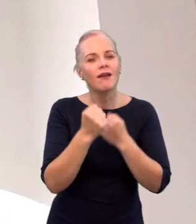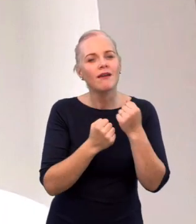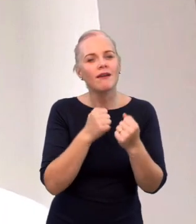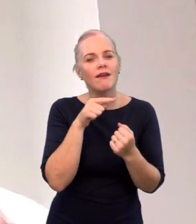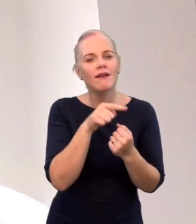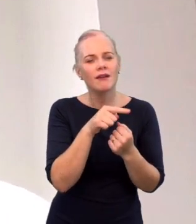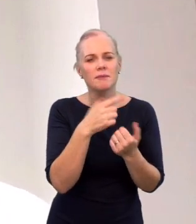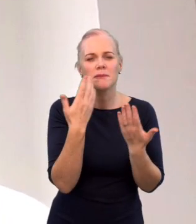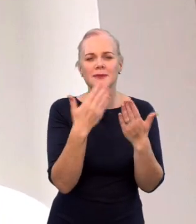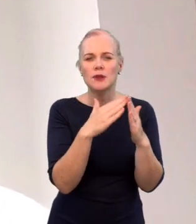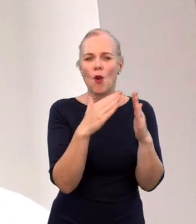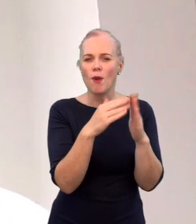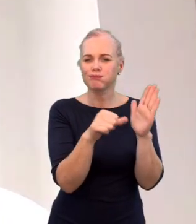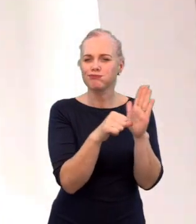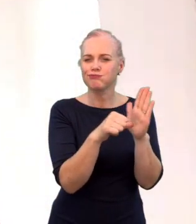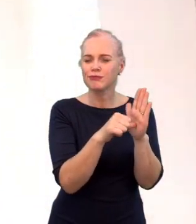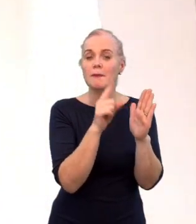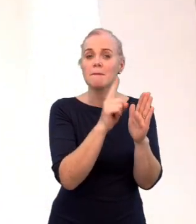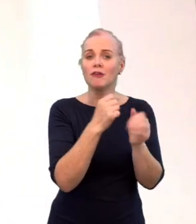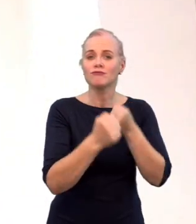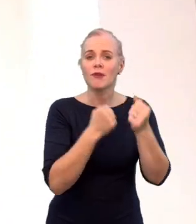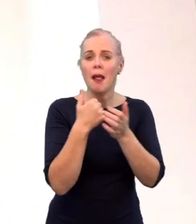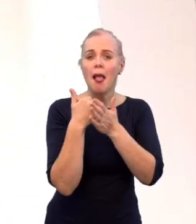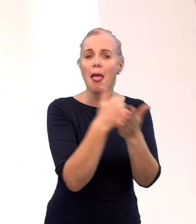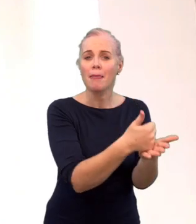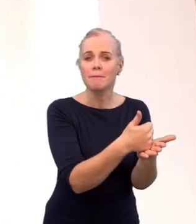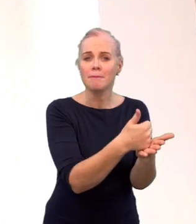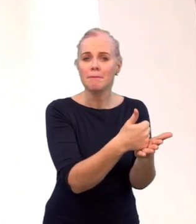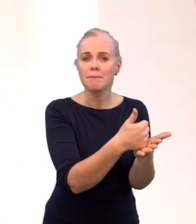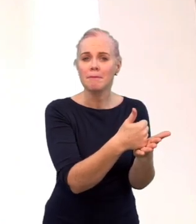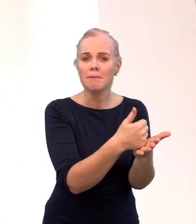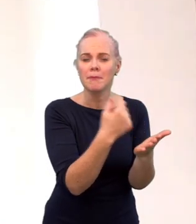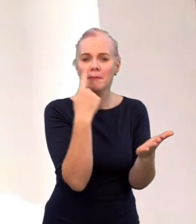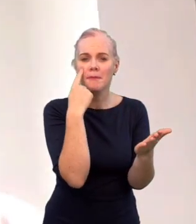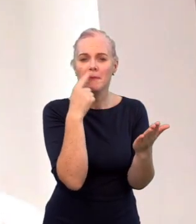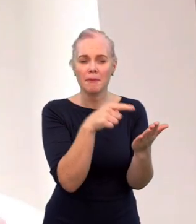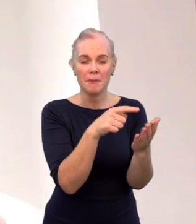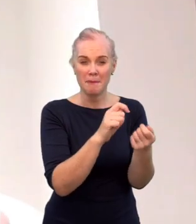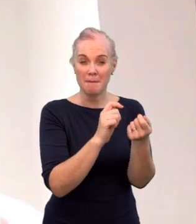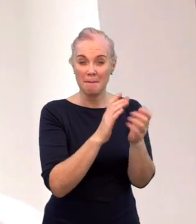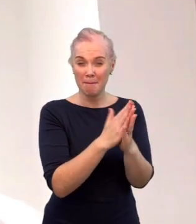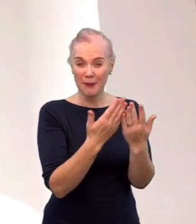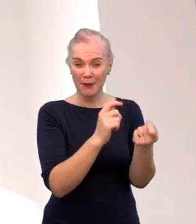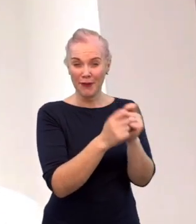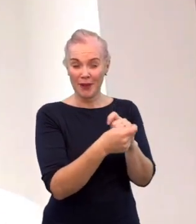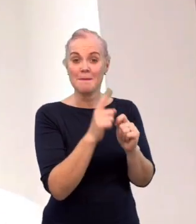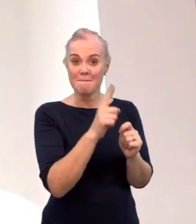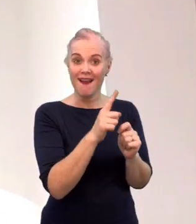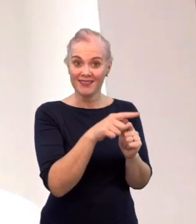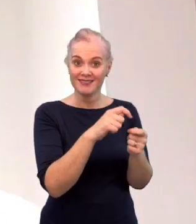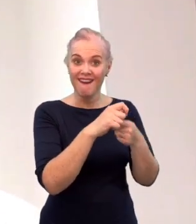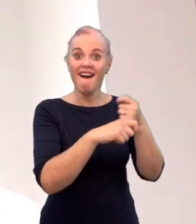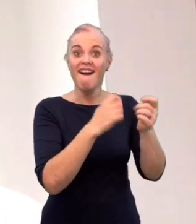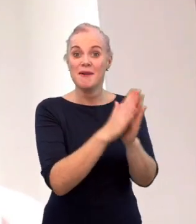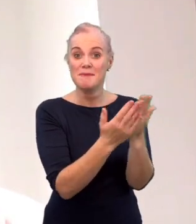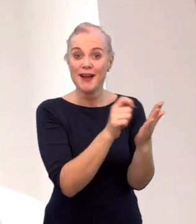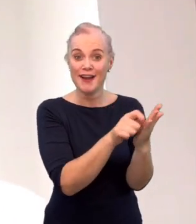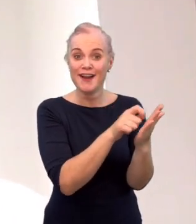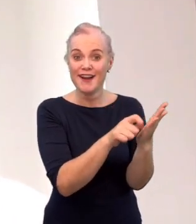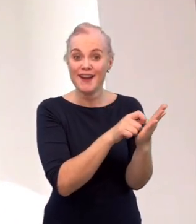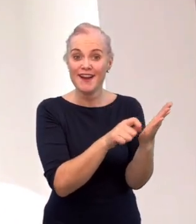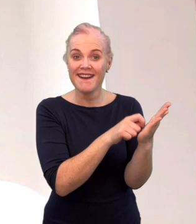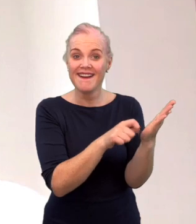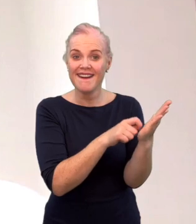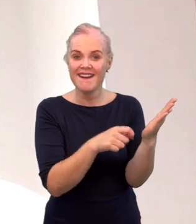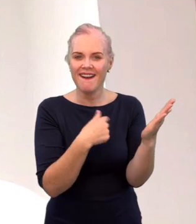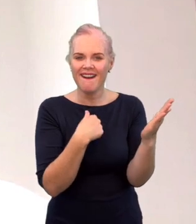to run, but she's from a difficult home life. Running helps her. Like, it was literally like, you wouldn't think that would ever become a book. Then that became the book. So really